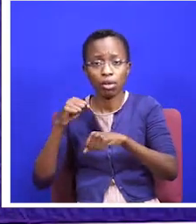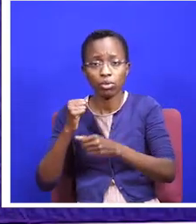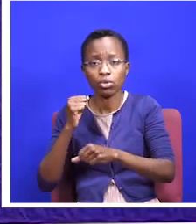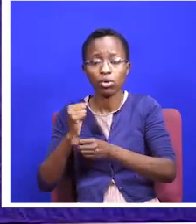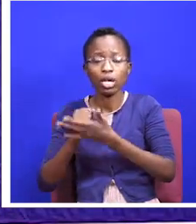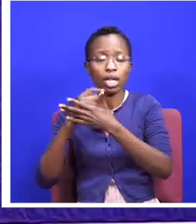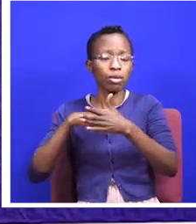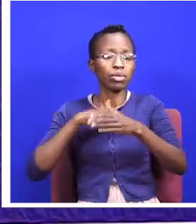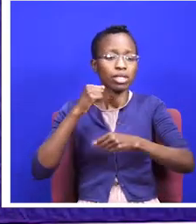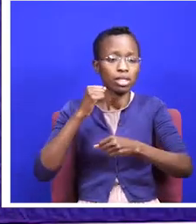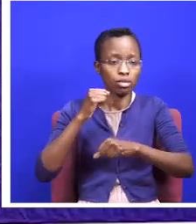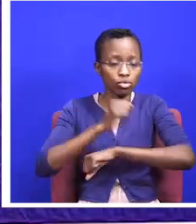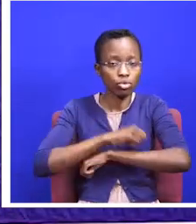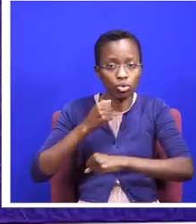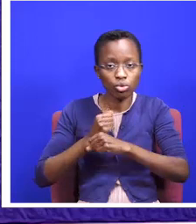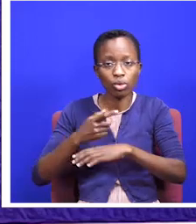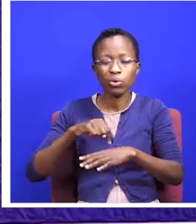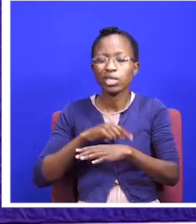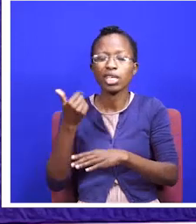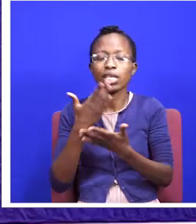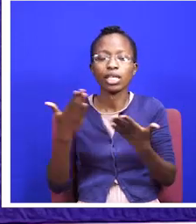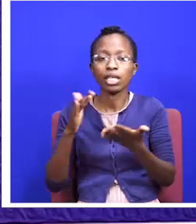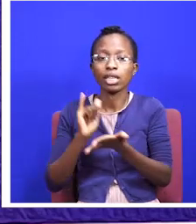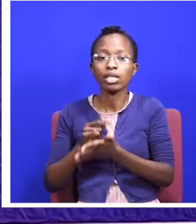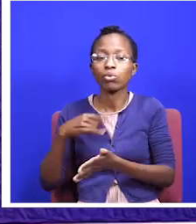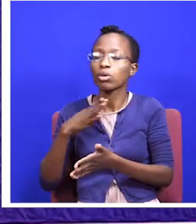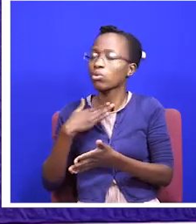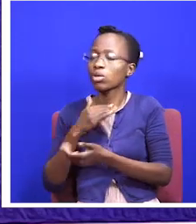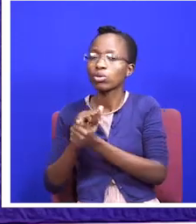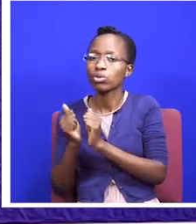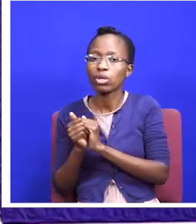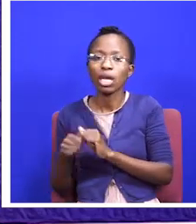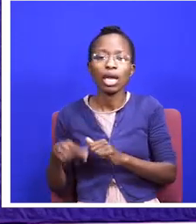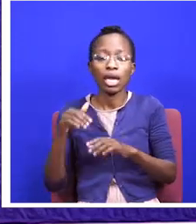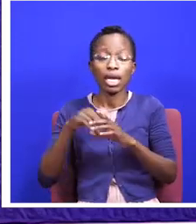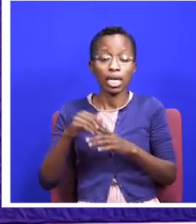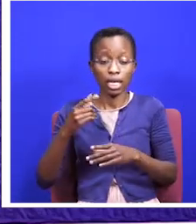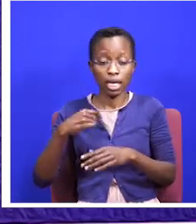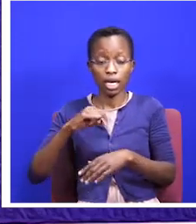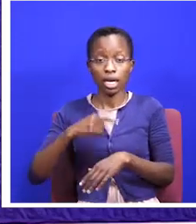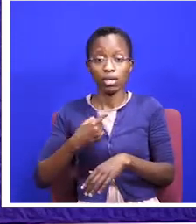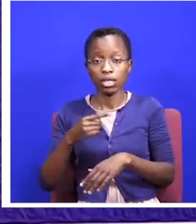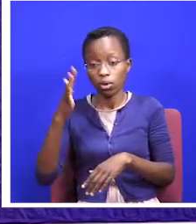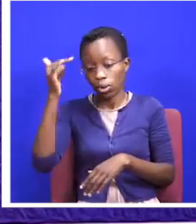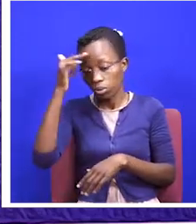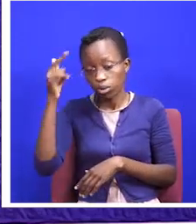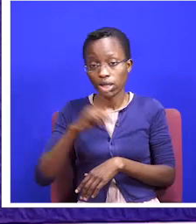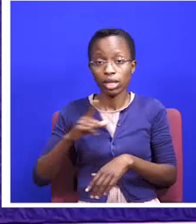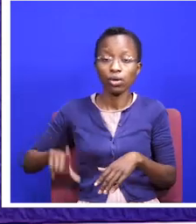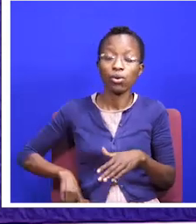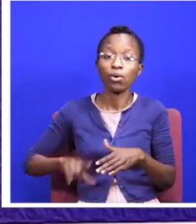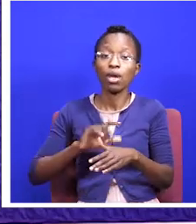help us in our schoolwork, in anything that we need to change in ourselves, because